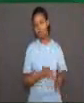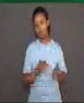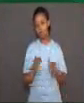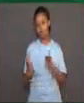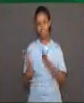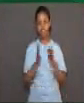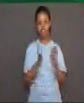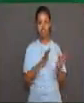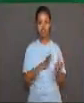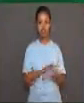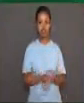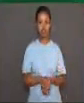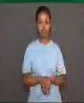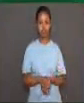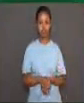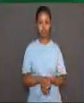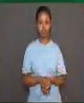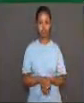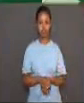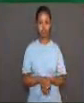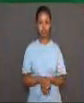Students, let's get ready.